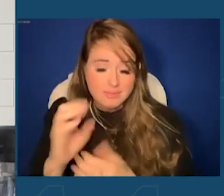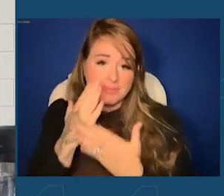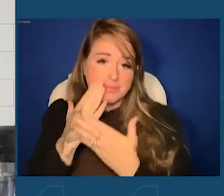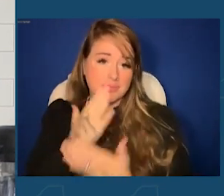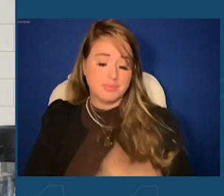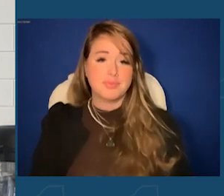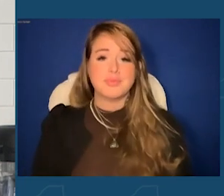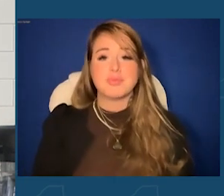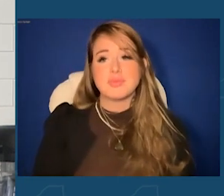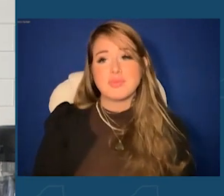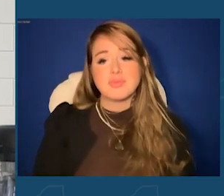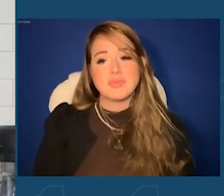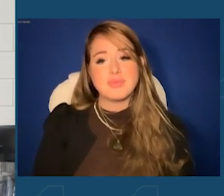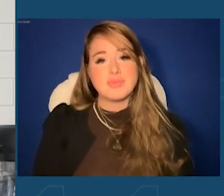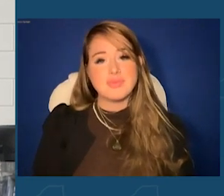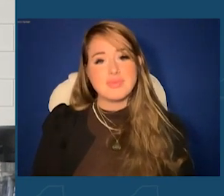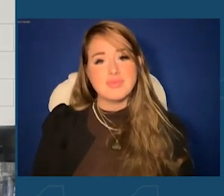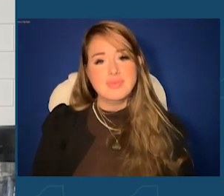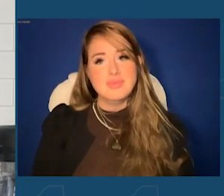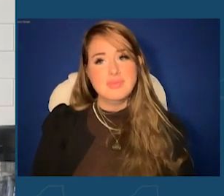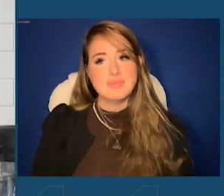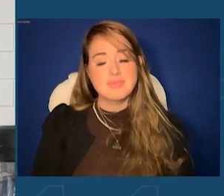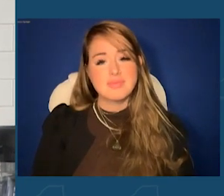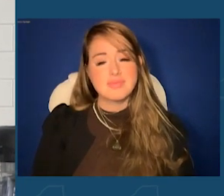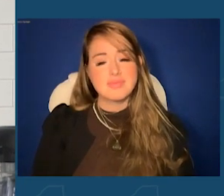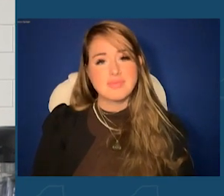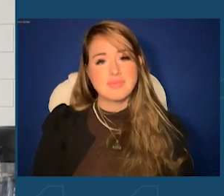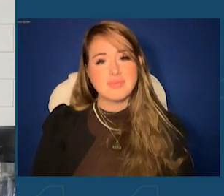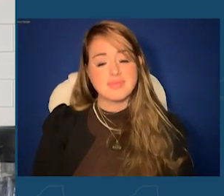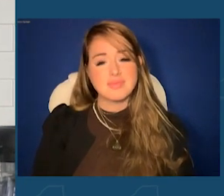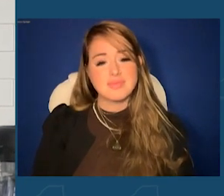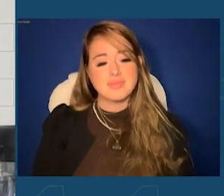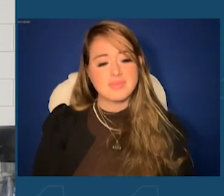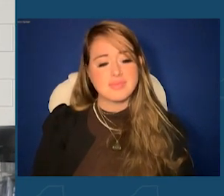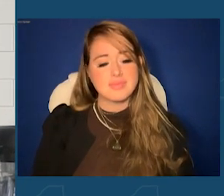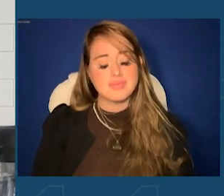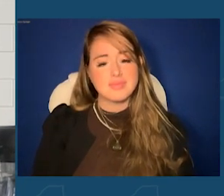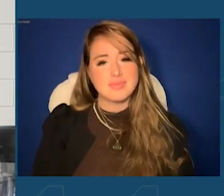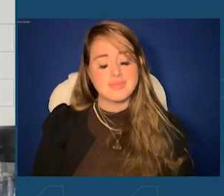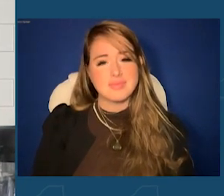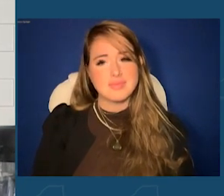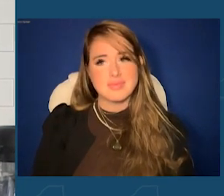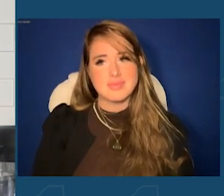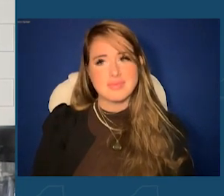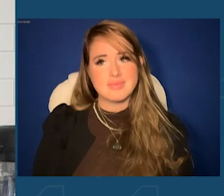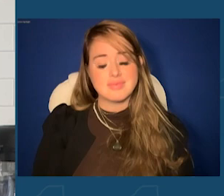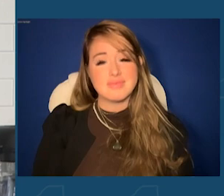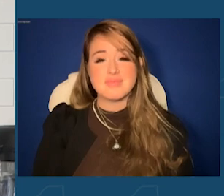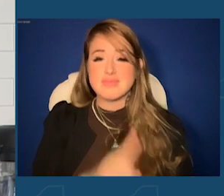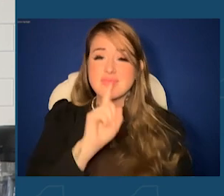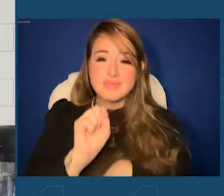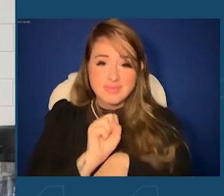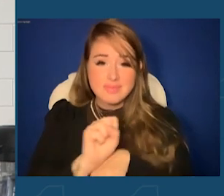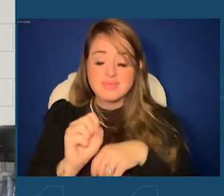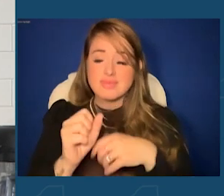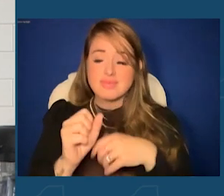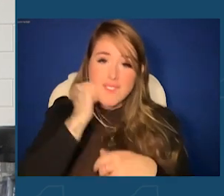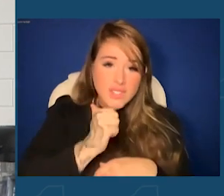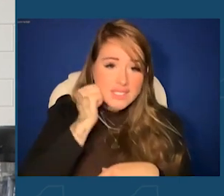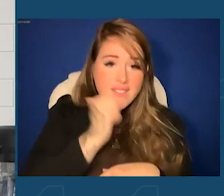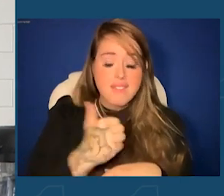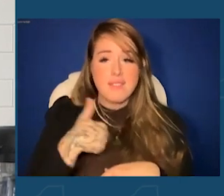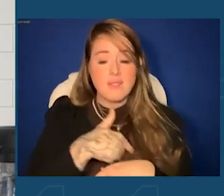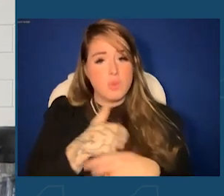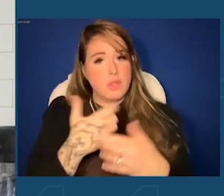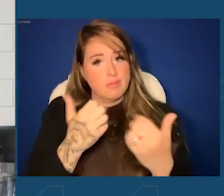much for all of you for your help, and to NICE for all that it has done for us. Realmente cada día se enfrentan a miles